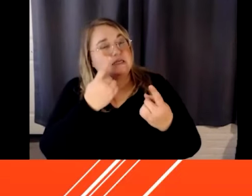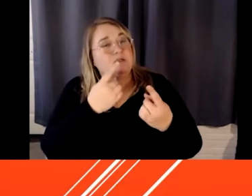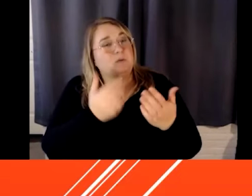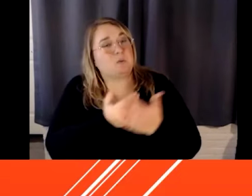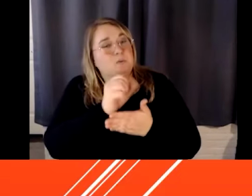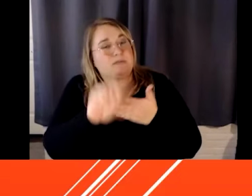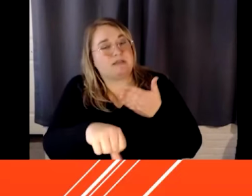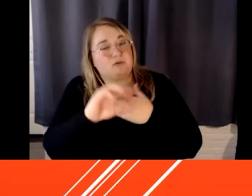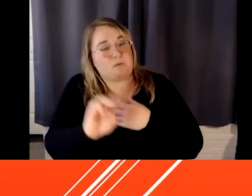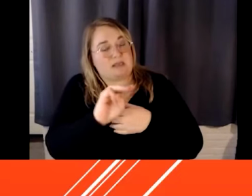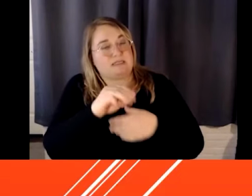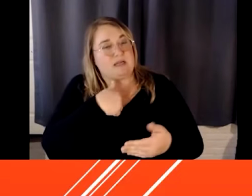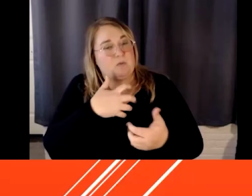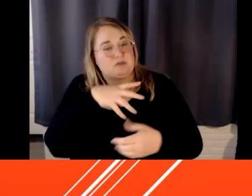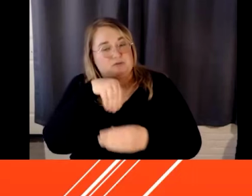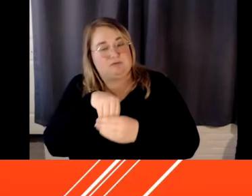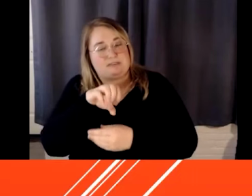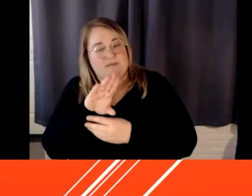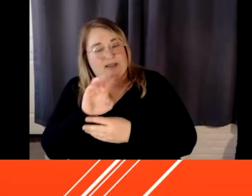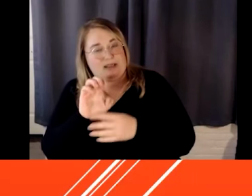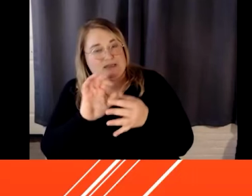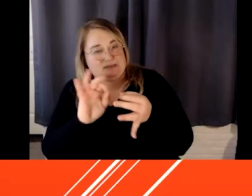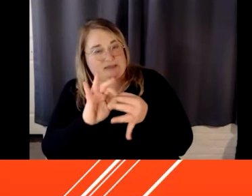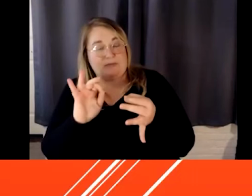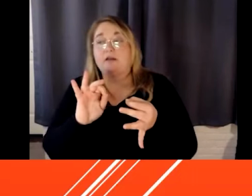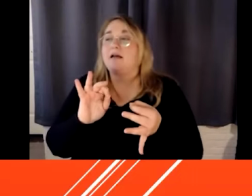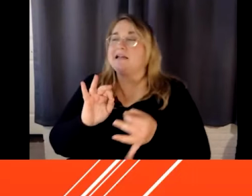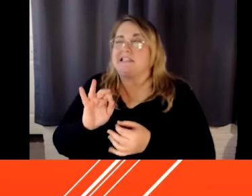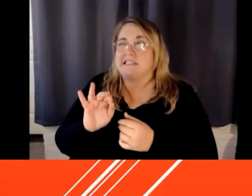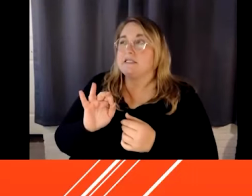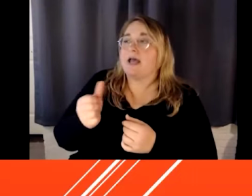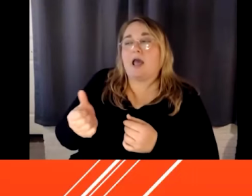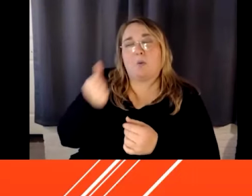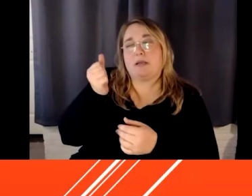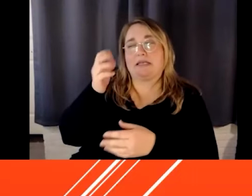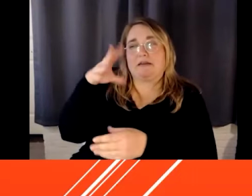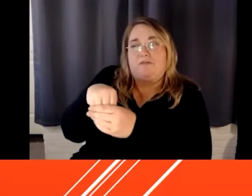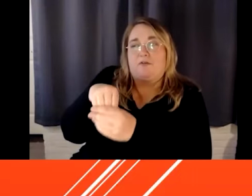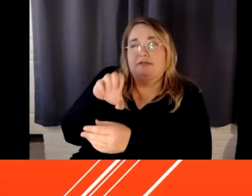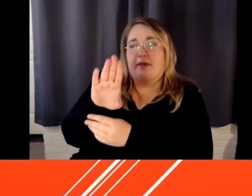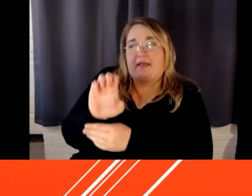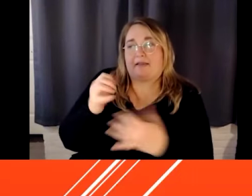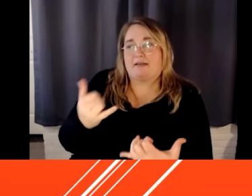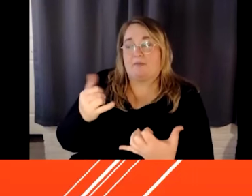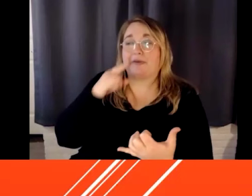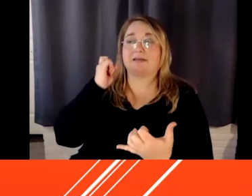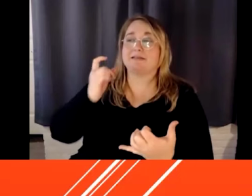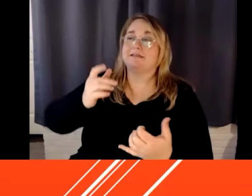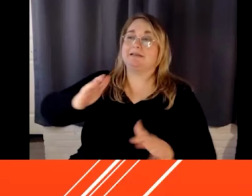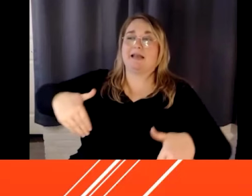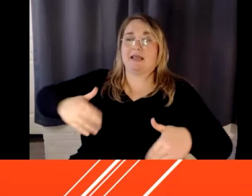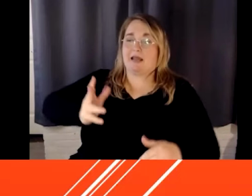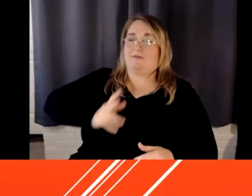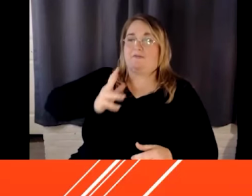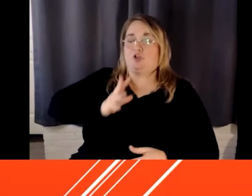syllabus. I wouldn't involve anything involving CBE in your syllabus at this point because hasn't been officially adopted by the